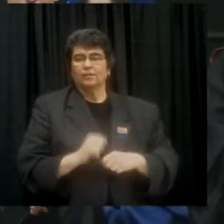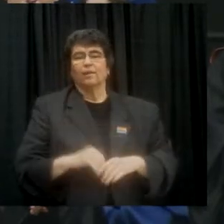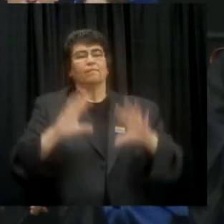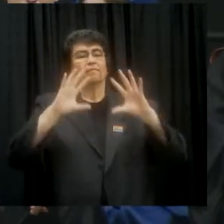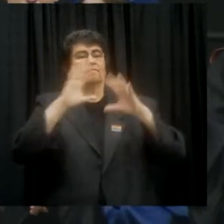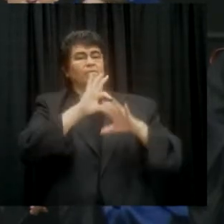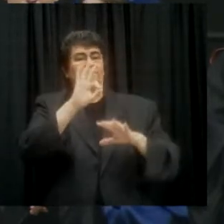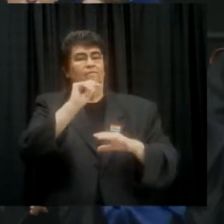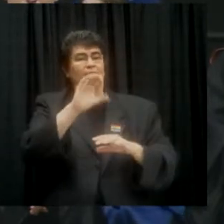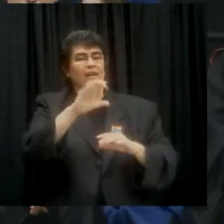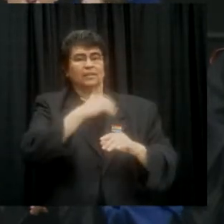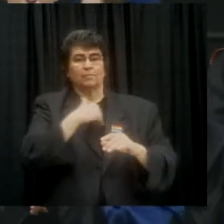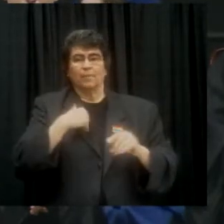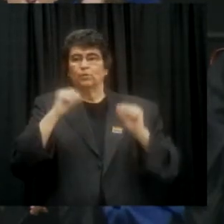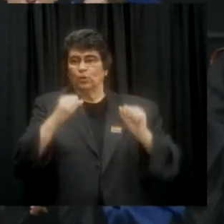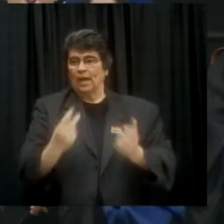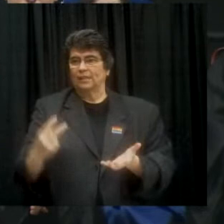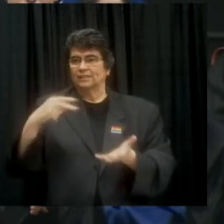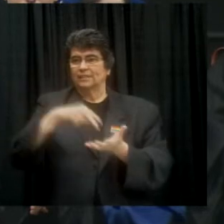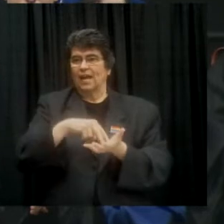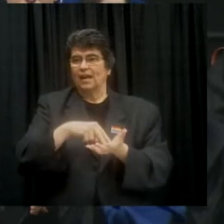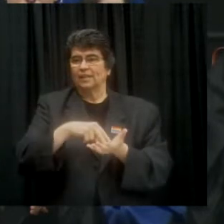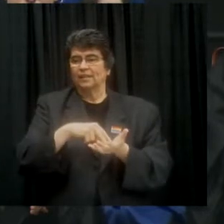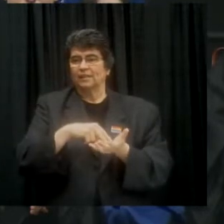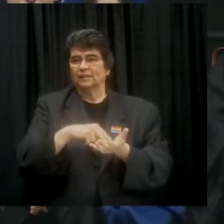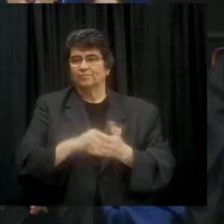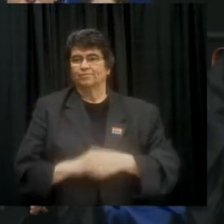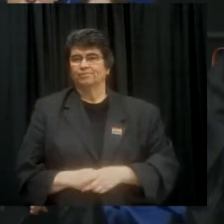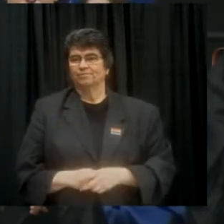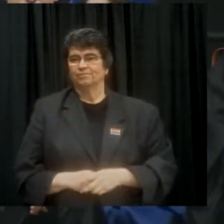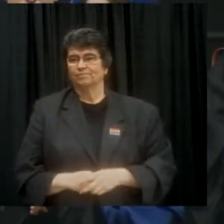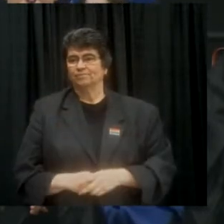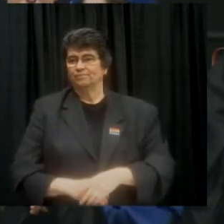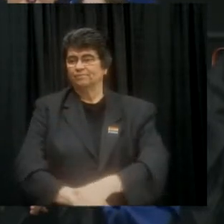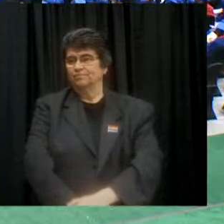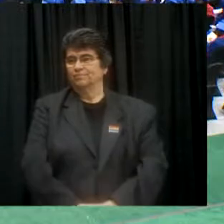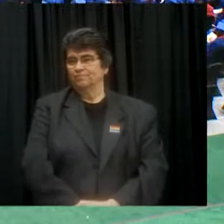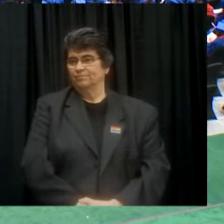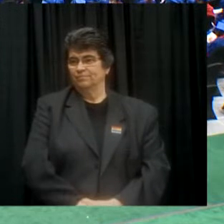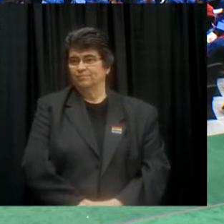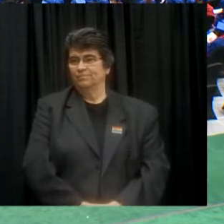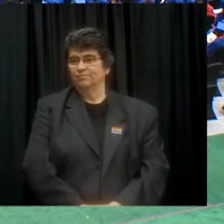Faculty members, you may stand and surround our graduates.